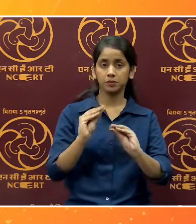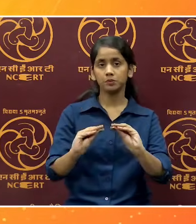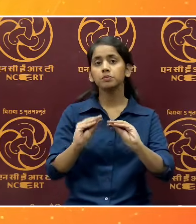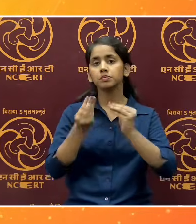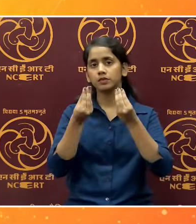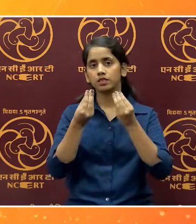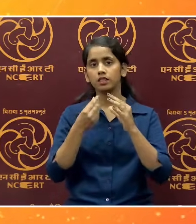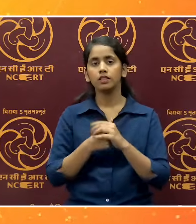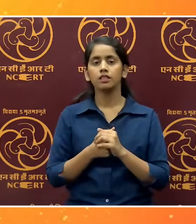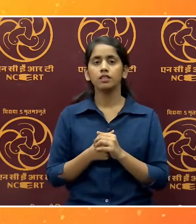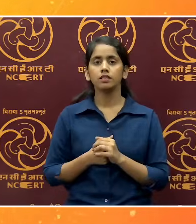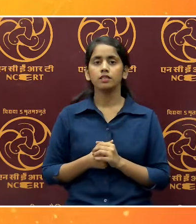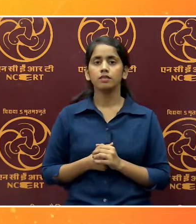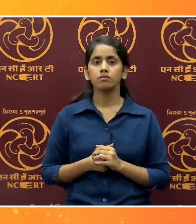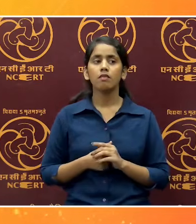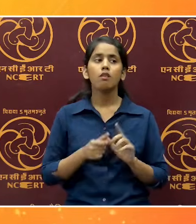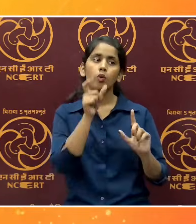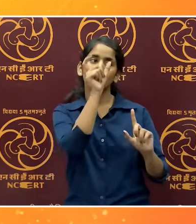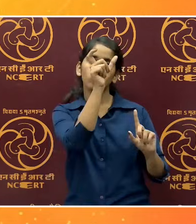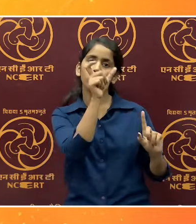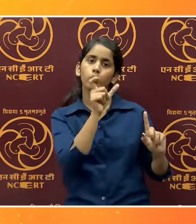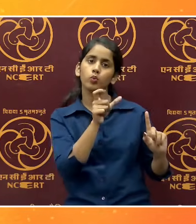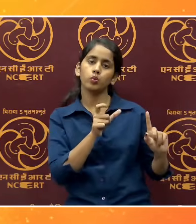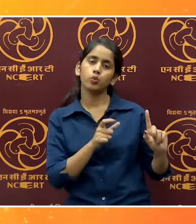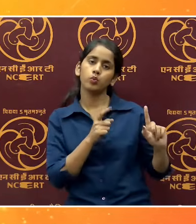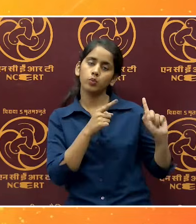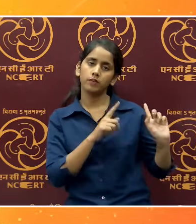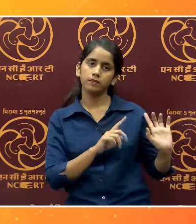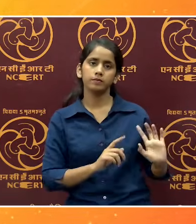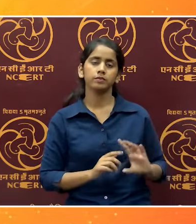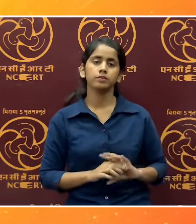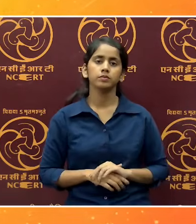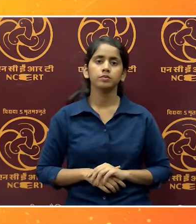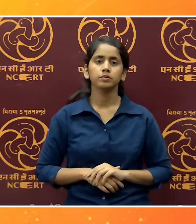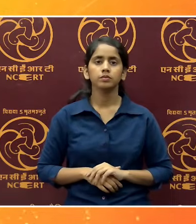hop, muddy, flick, damp,